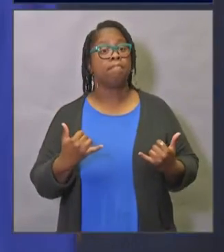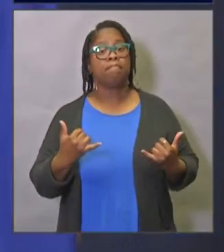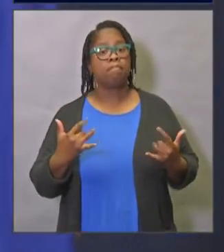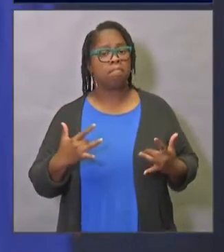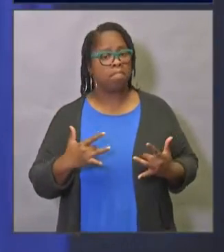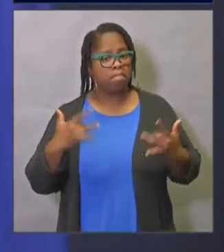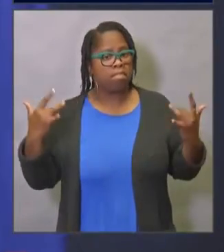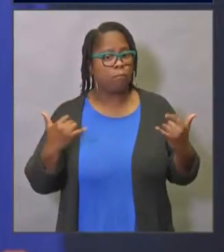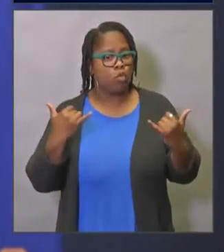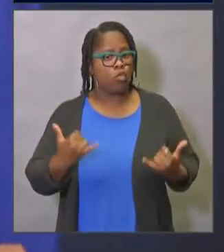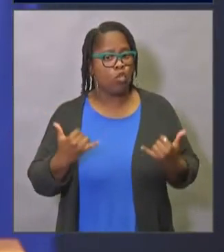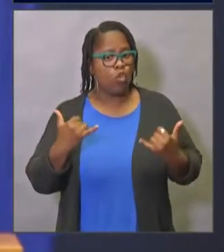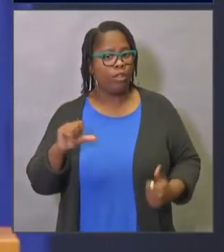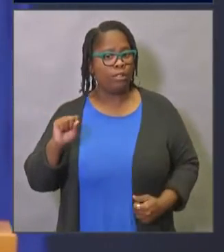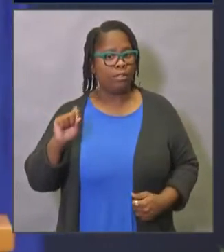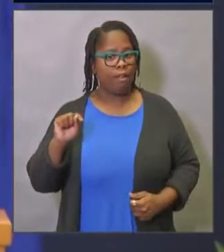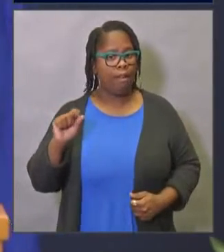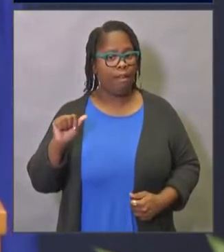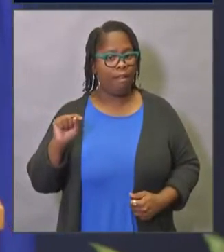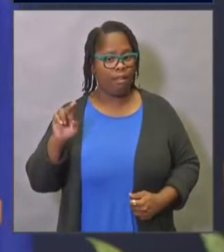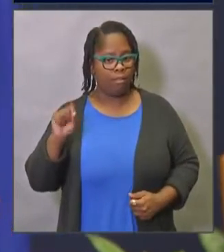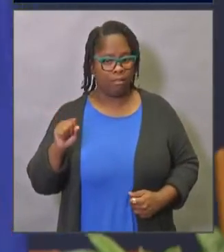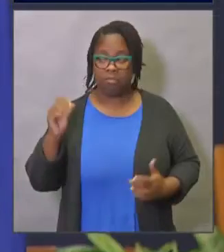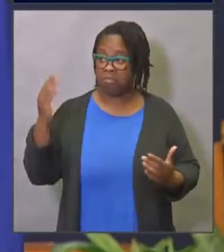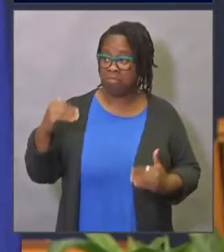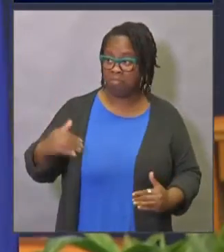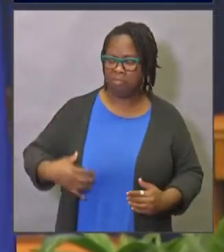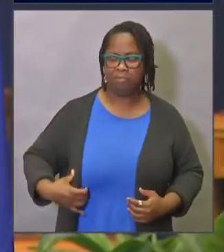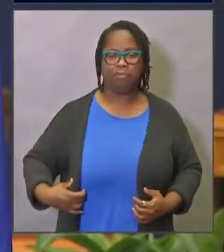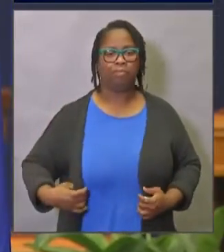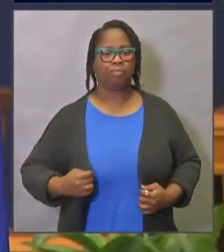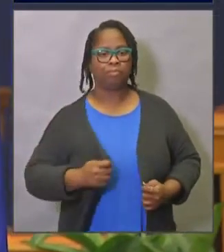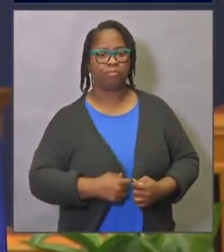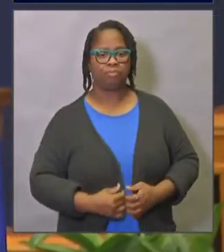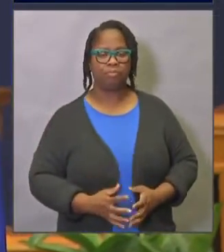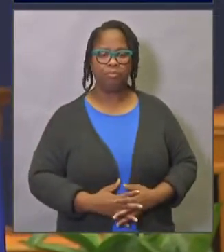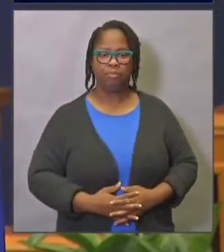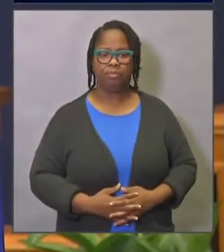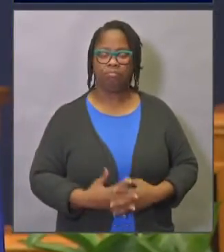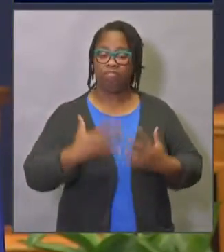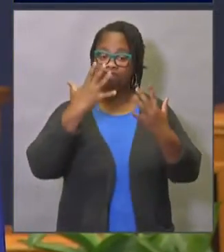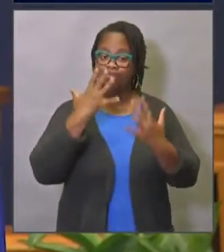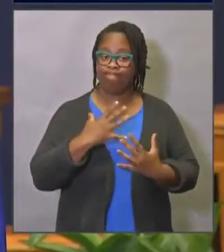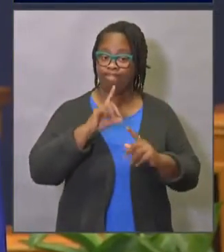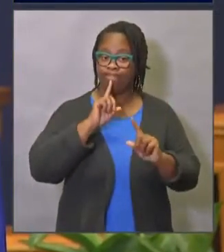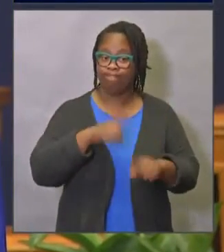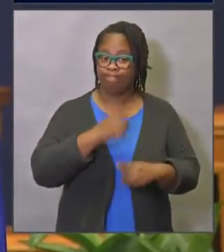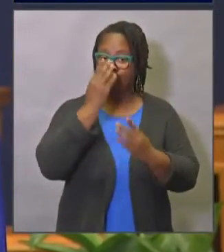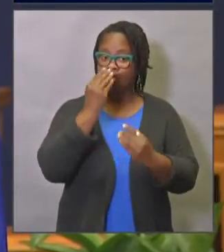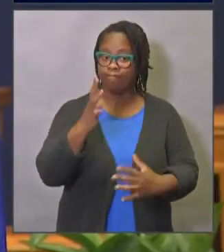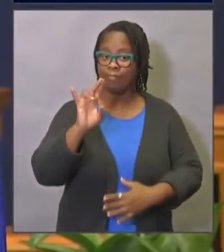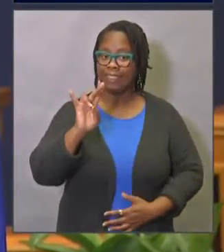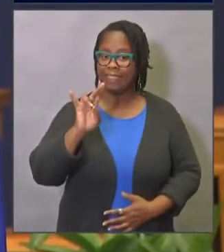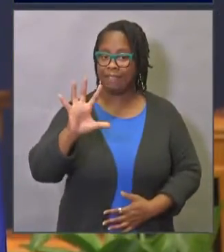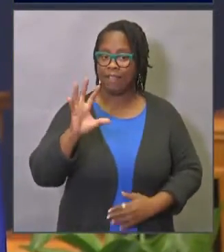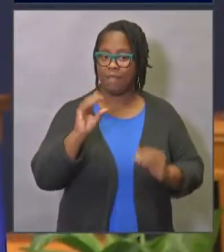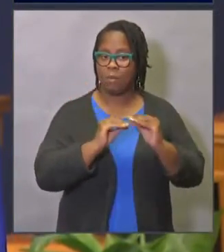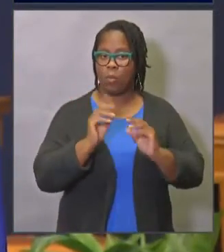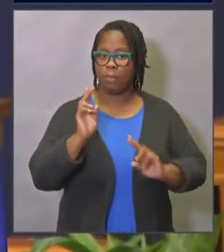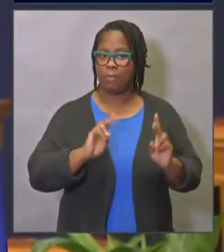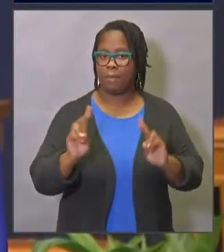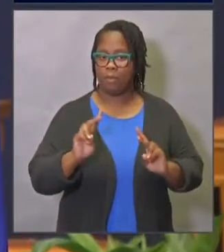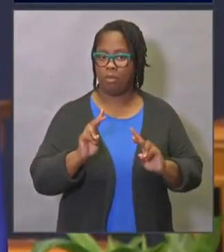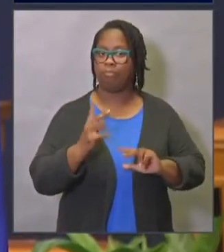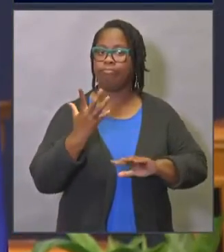our current status. I'll take the next slide. We're sad to report today 75 additional people